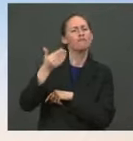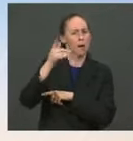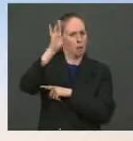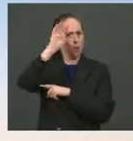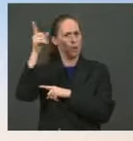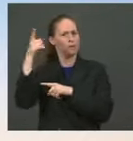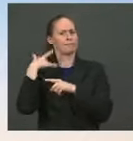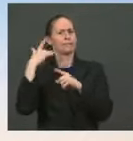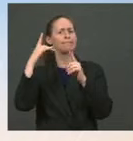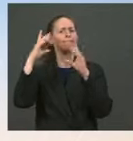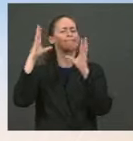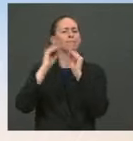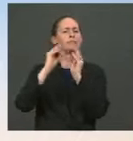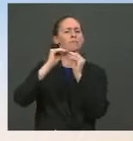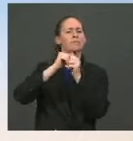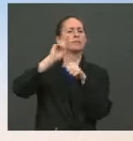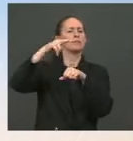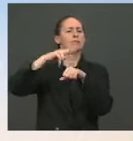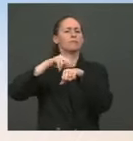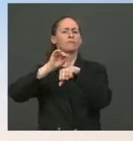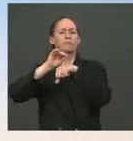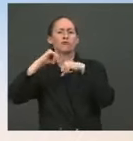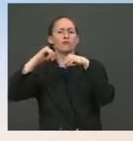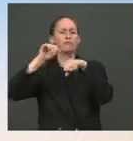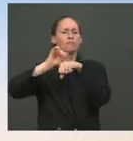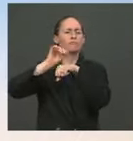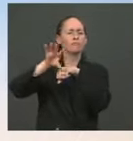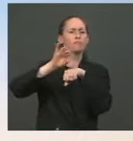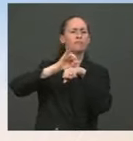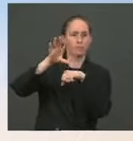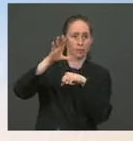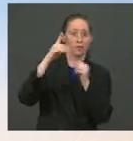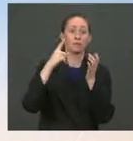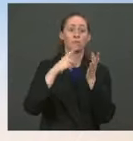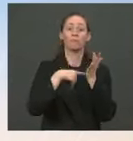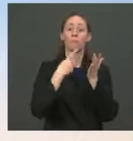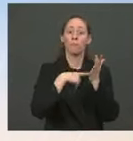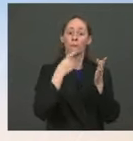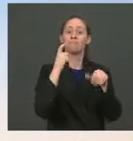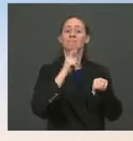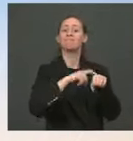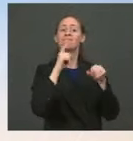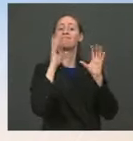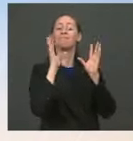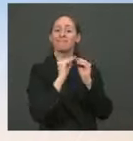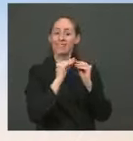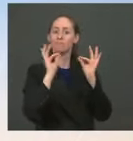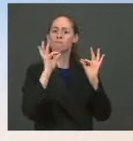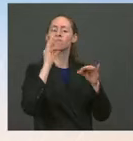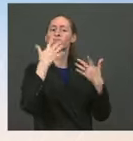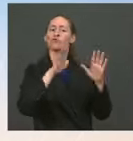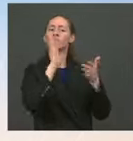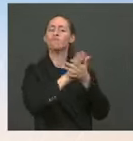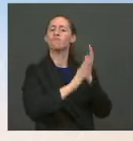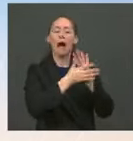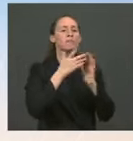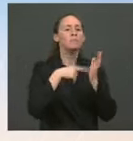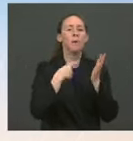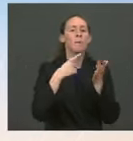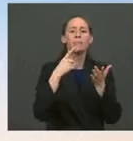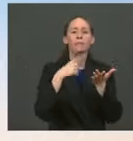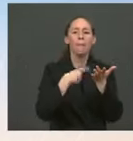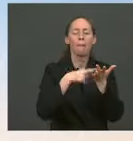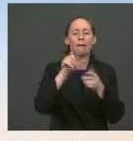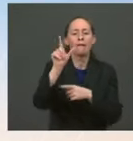go right on time, and some meetings go a little longer. But I'm not going to read anything specific to that, or I don't have anything to share on that one. Okay. Yeah.